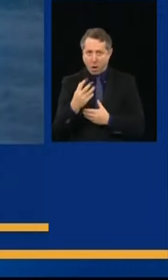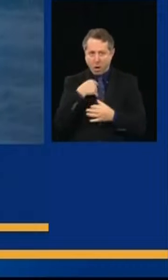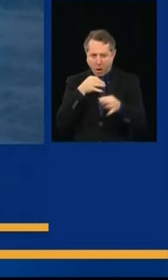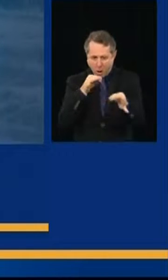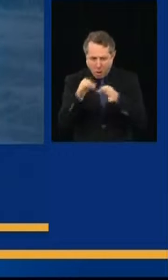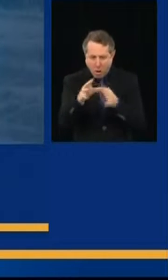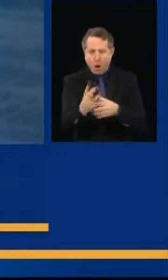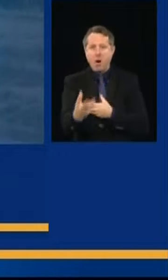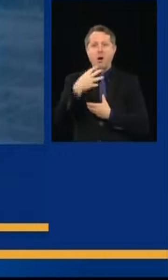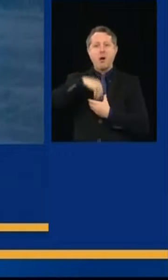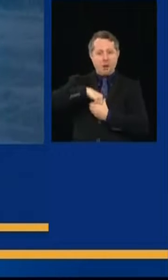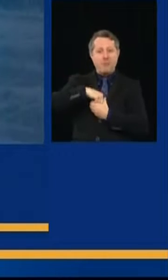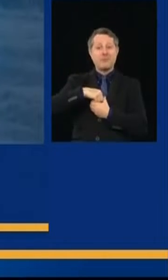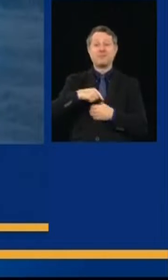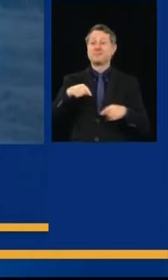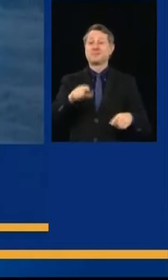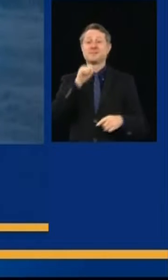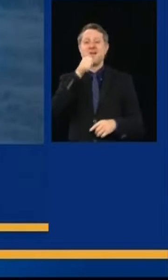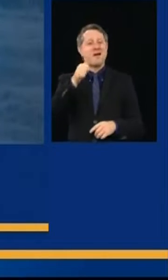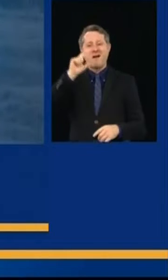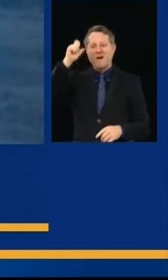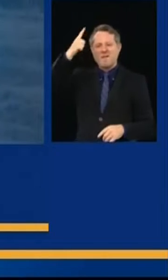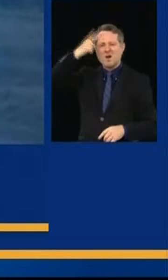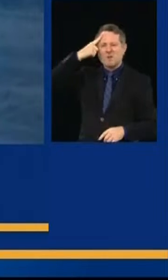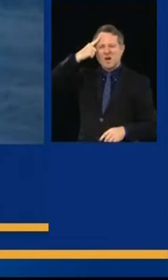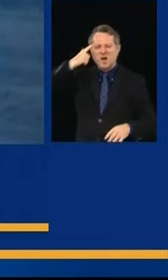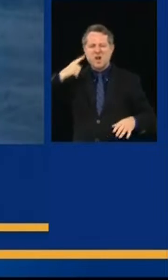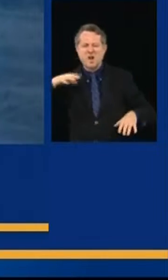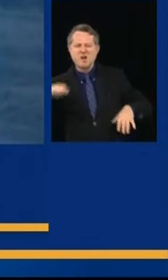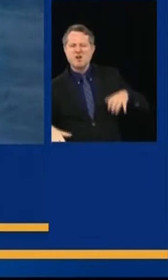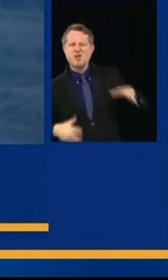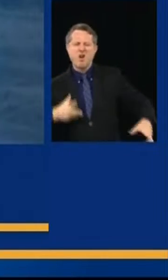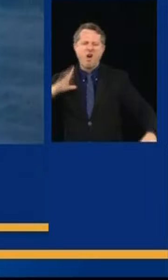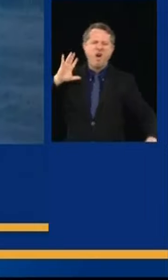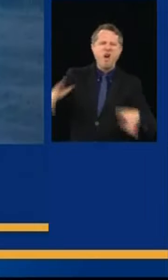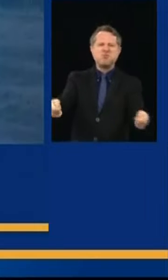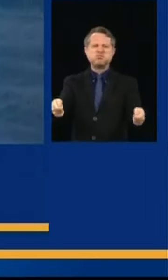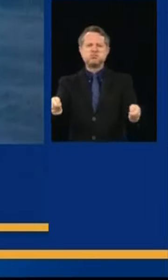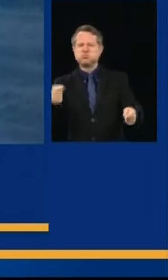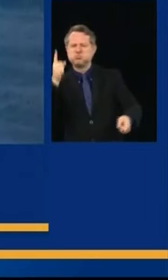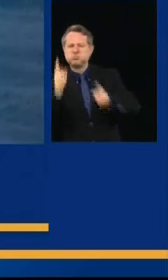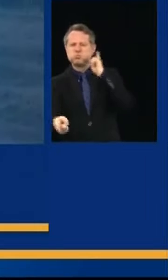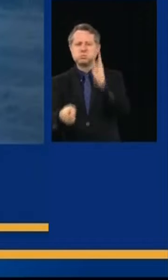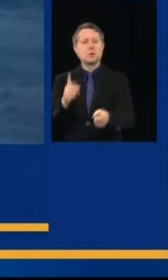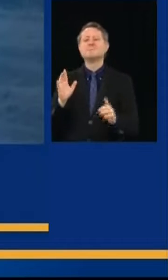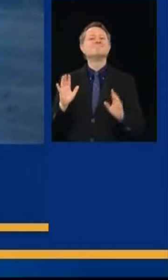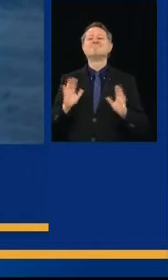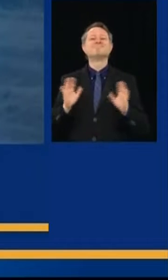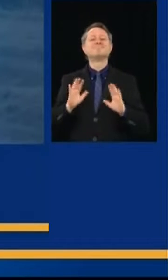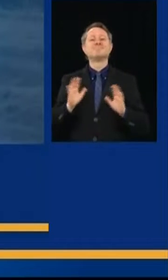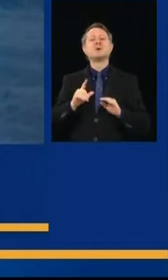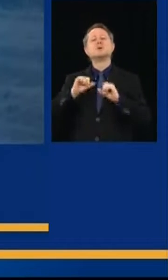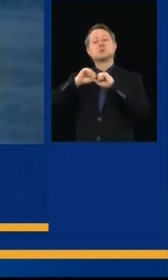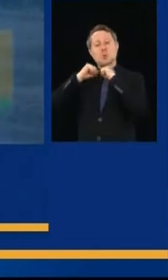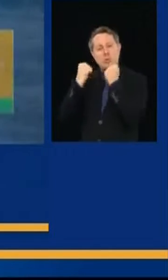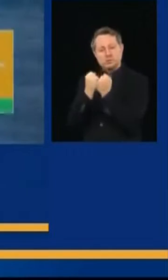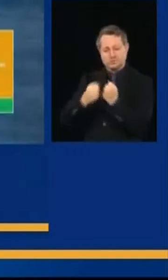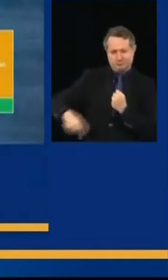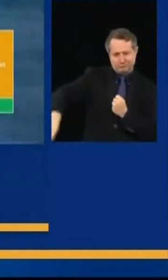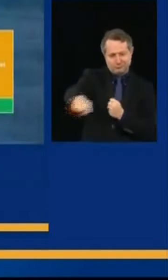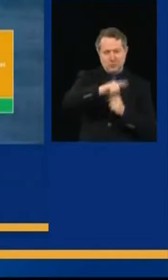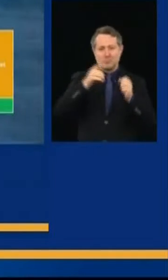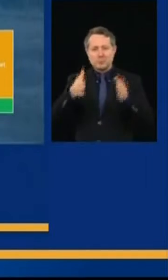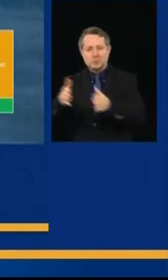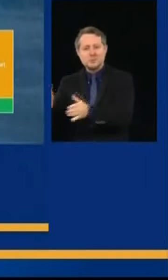we're doing here. This is a social exercise. The 19 million people of New York State are